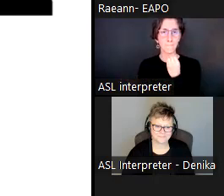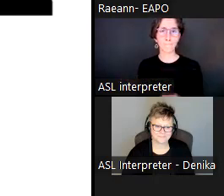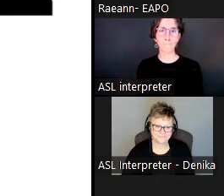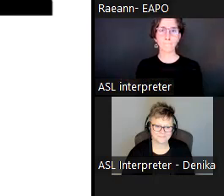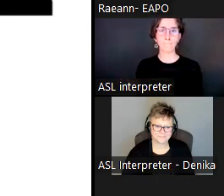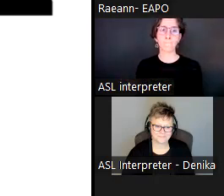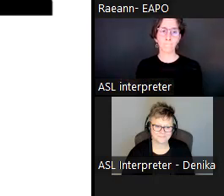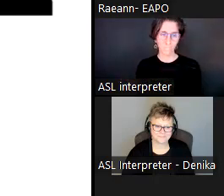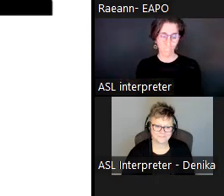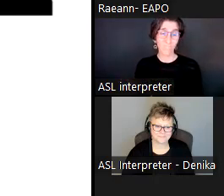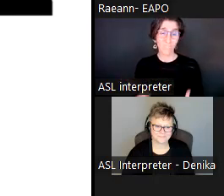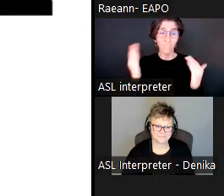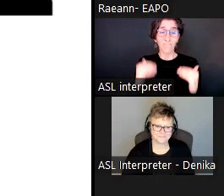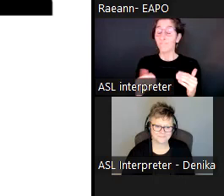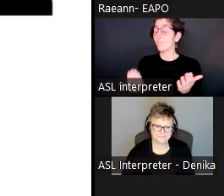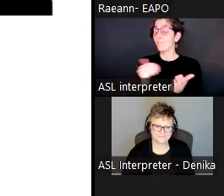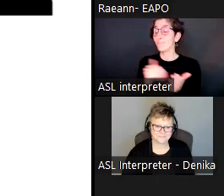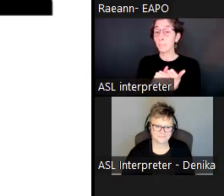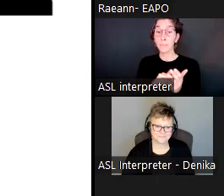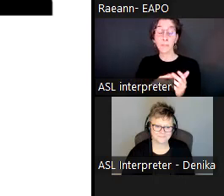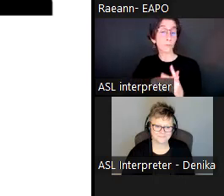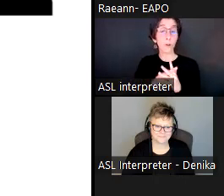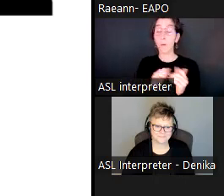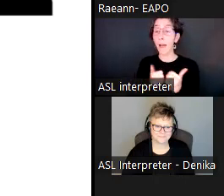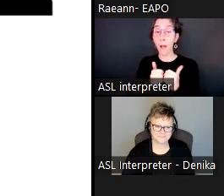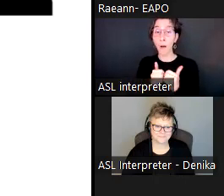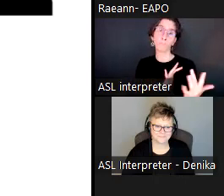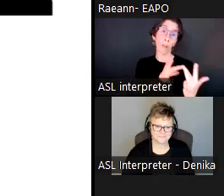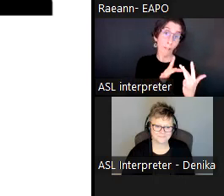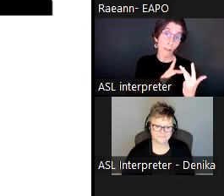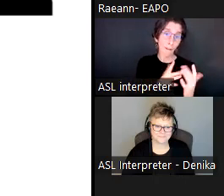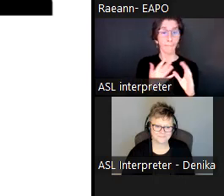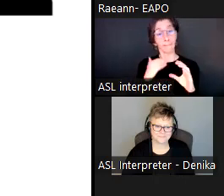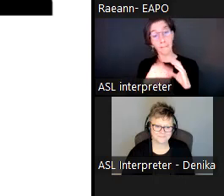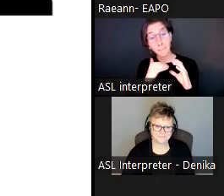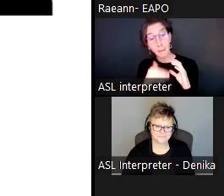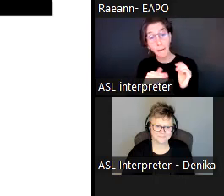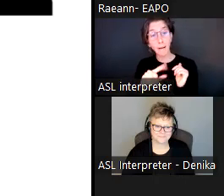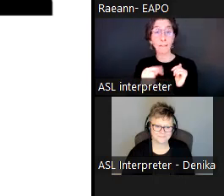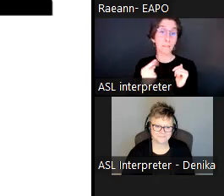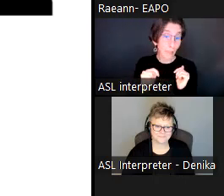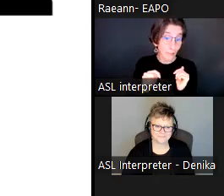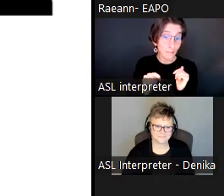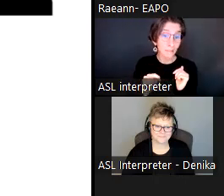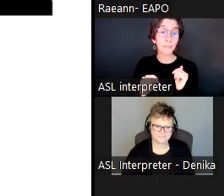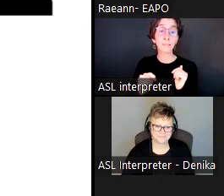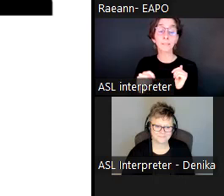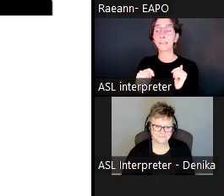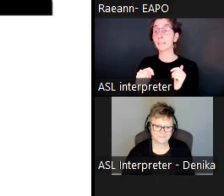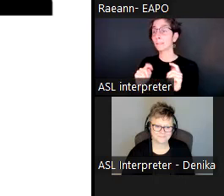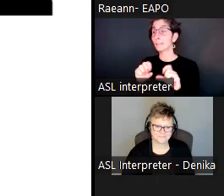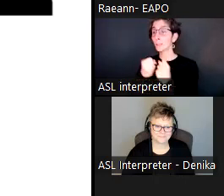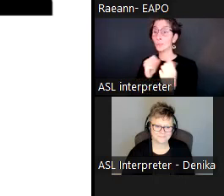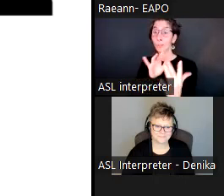So as I said, they can be initiated online, email, text message, social networks,